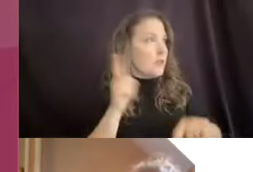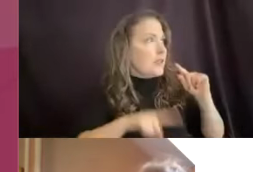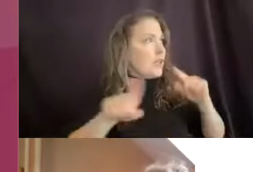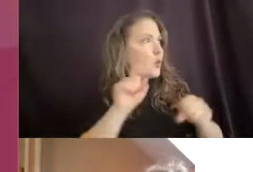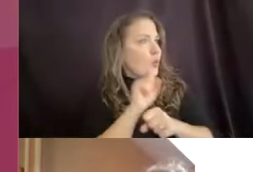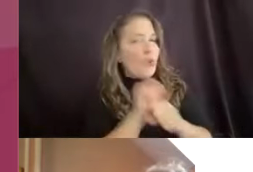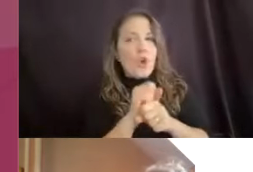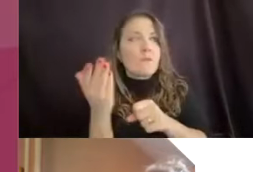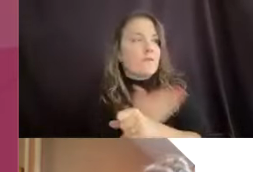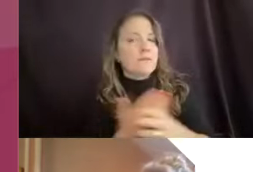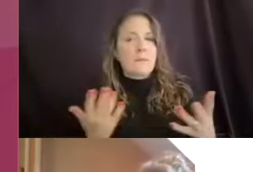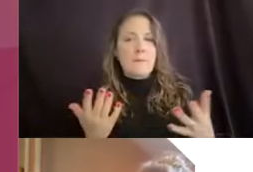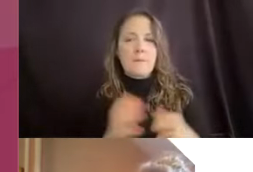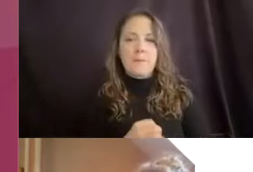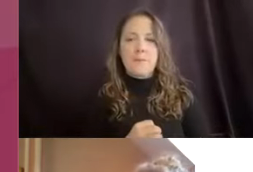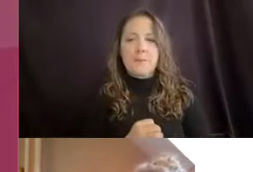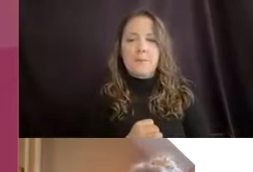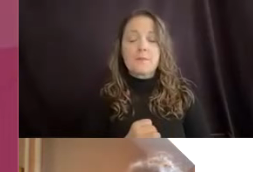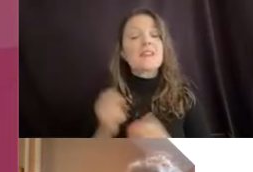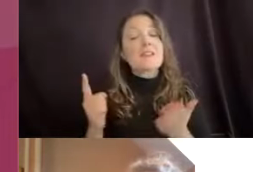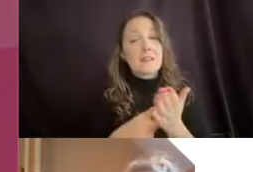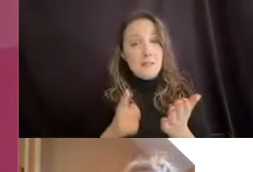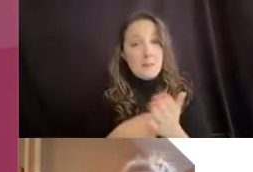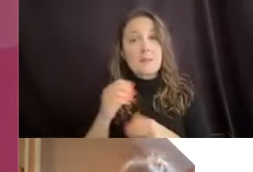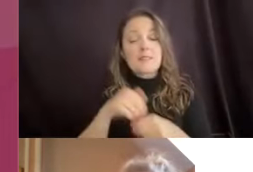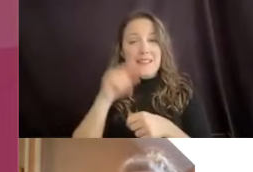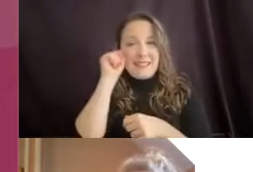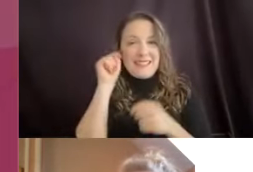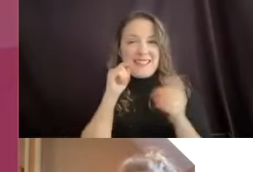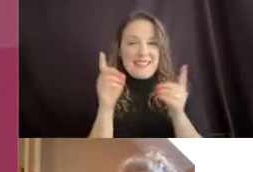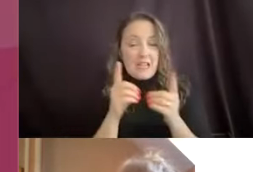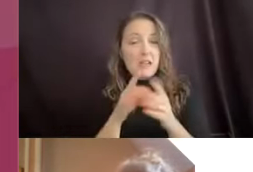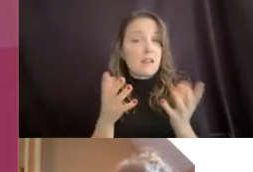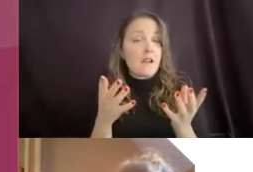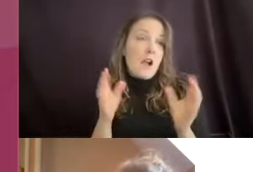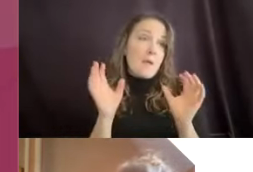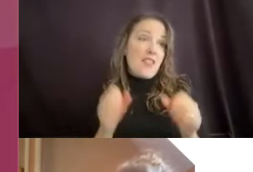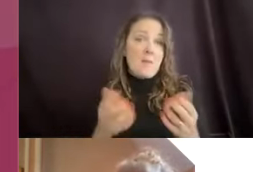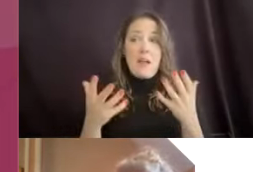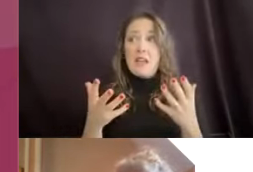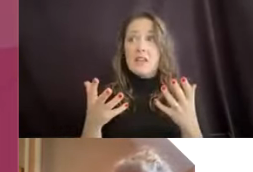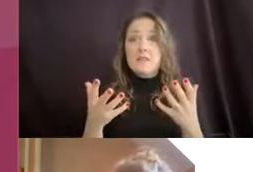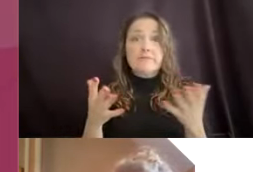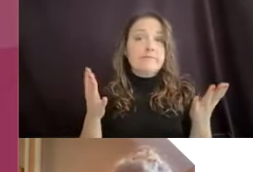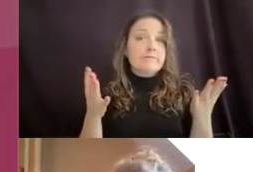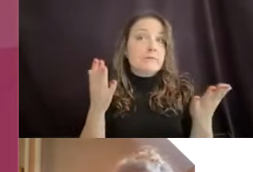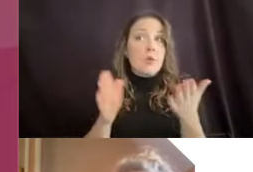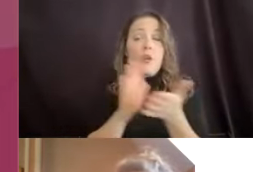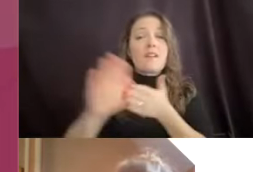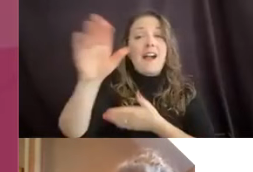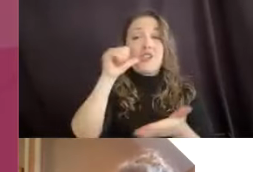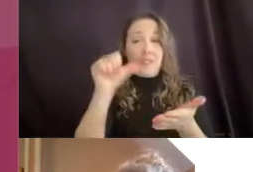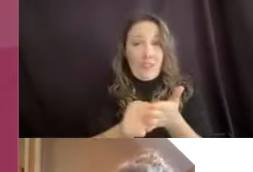hiding, maybe somebody in a teen dating violence relationship could hide your letters from colleges asking,